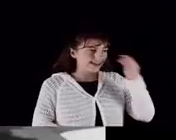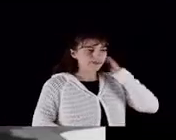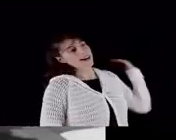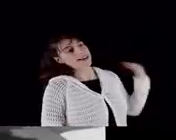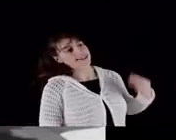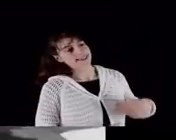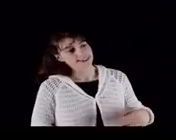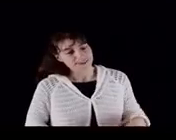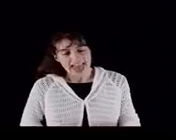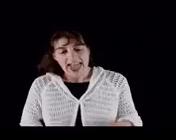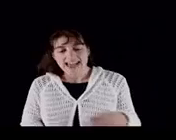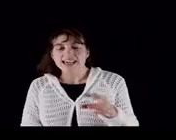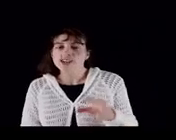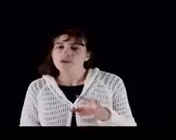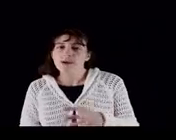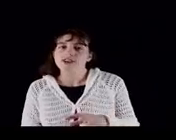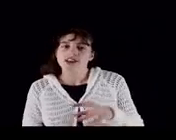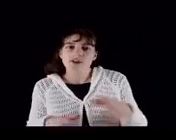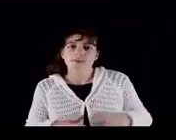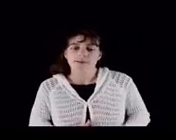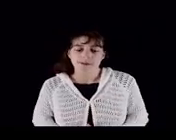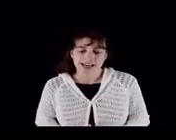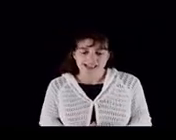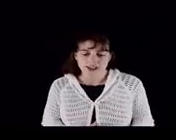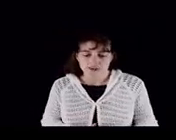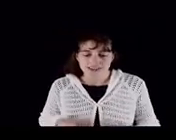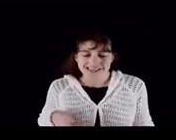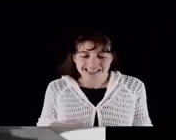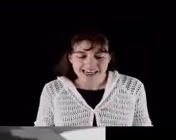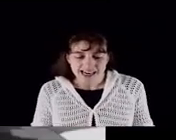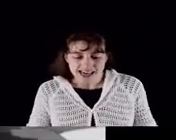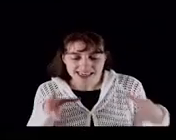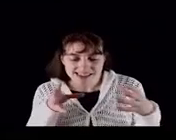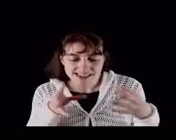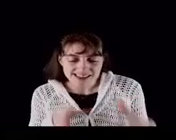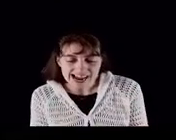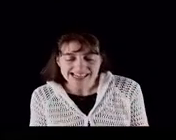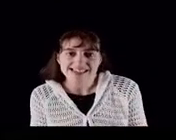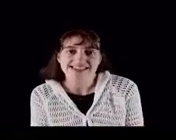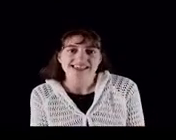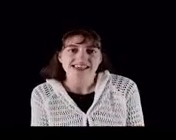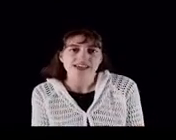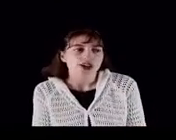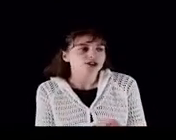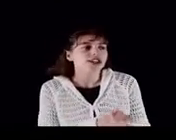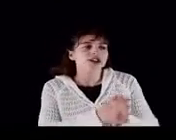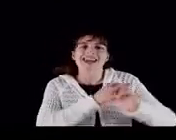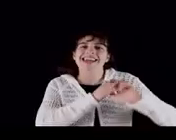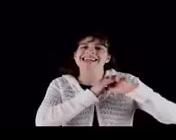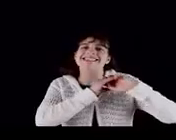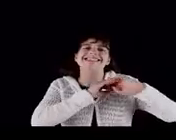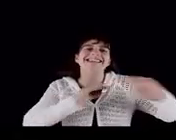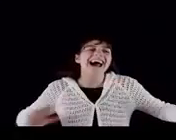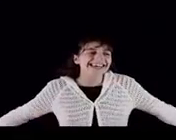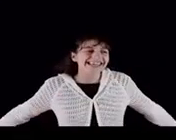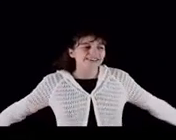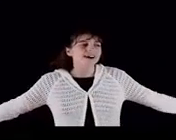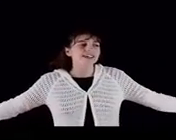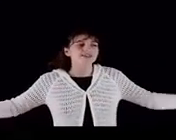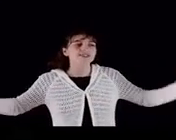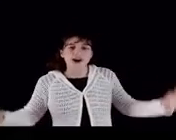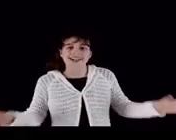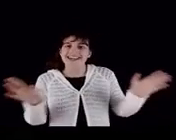really fast? And can you imagine if you're a bomber plane and you see these lights in this city, you're going to know exactly